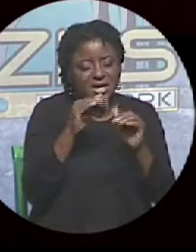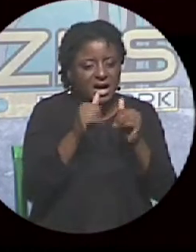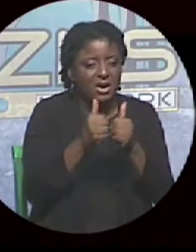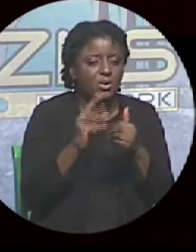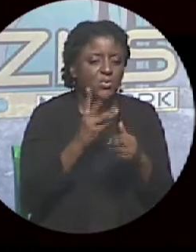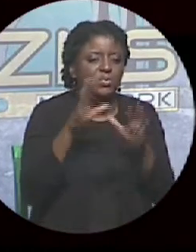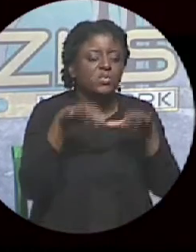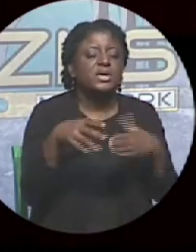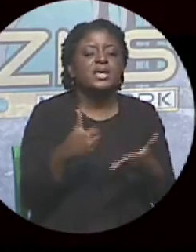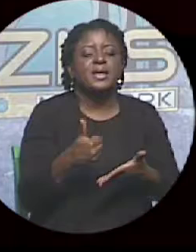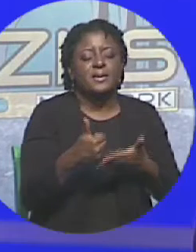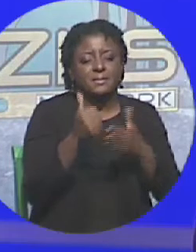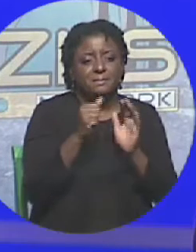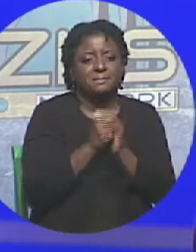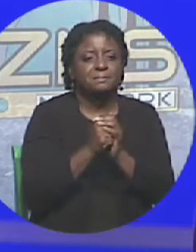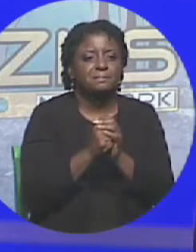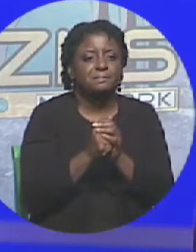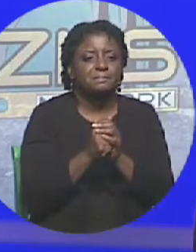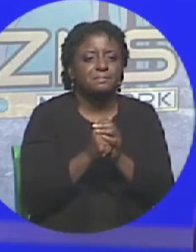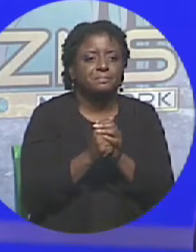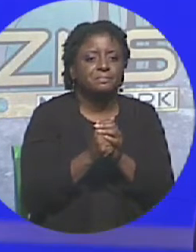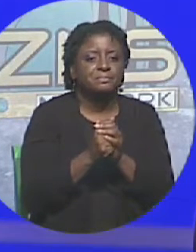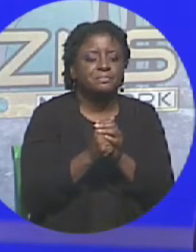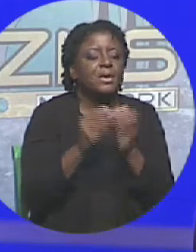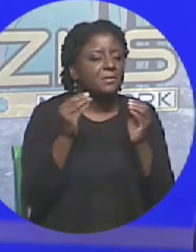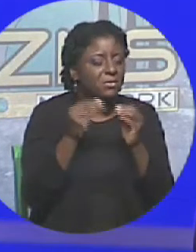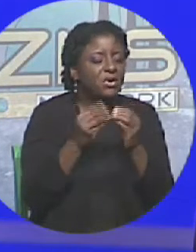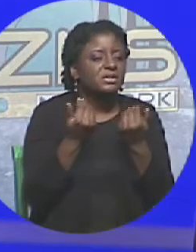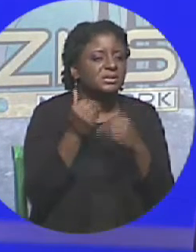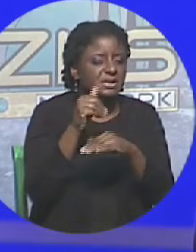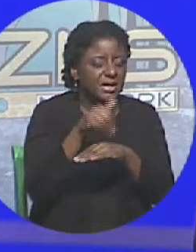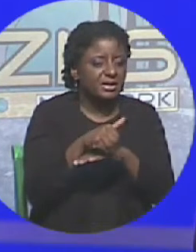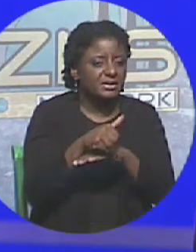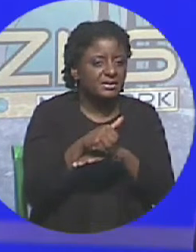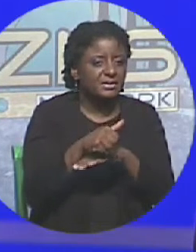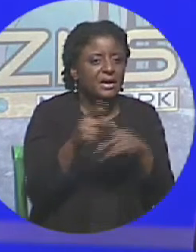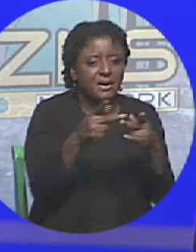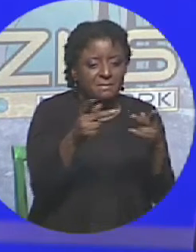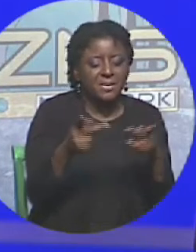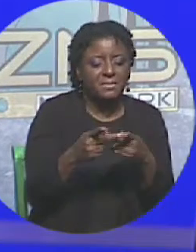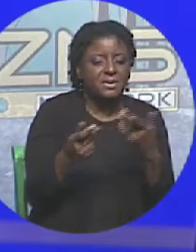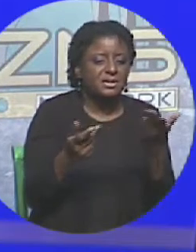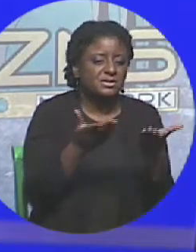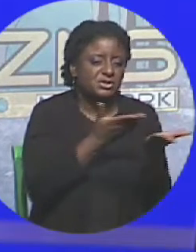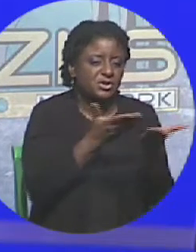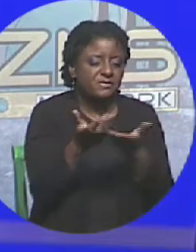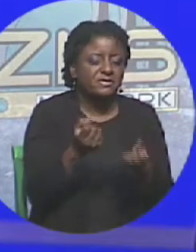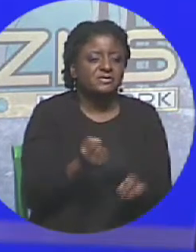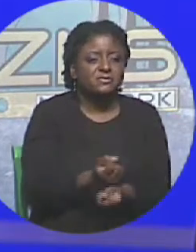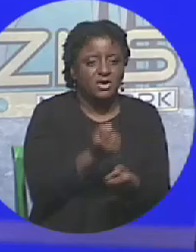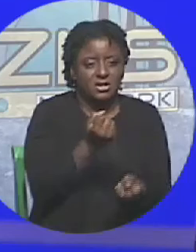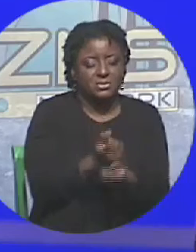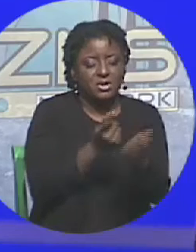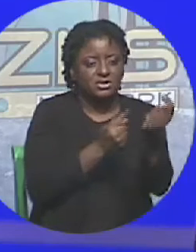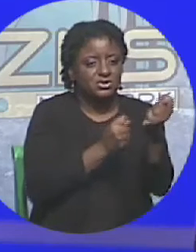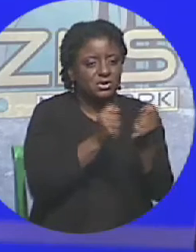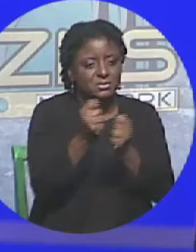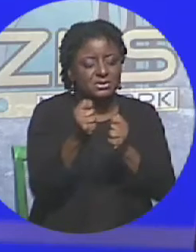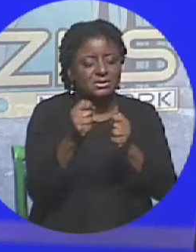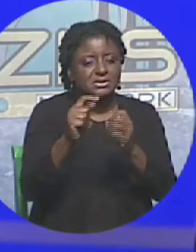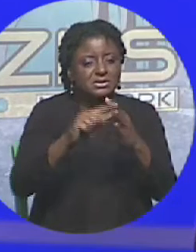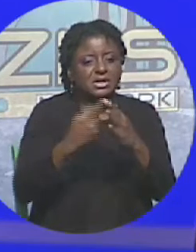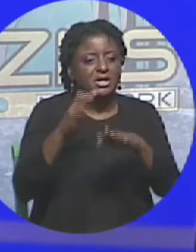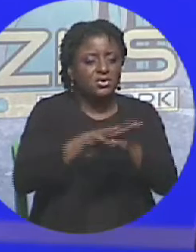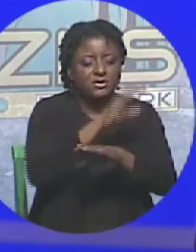help, you know, in some way or the other. We have more tonight on the public service volleyball tournament, which gets underway on Friday at the